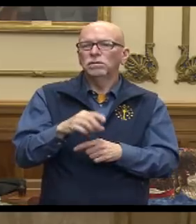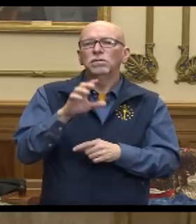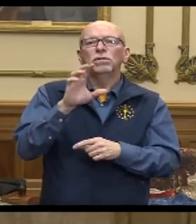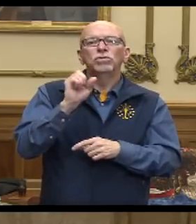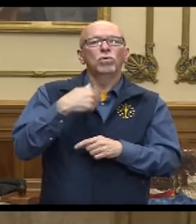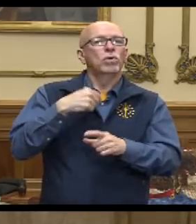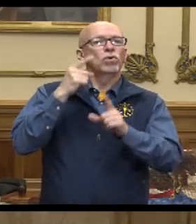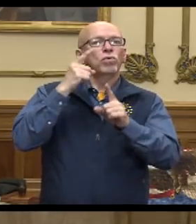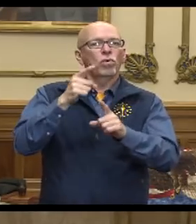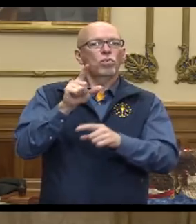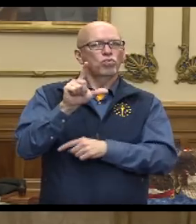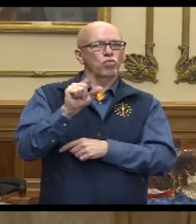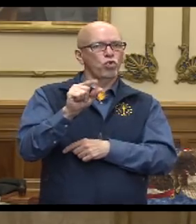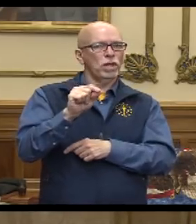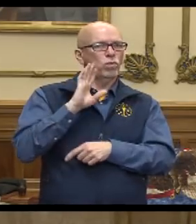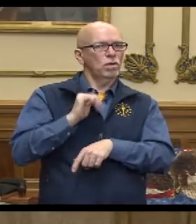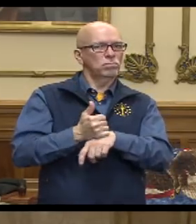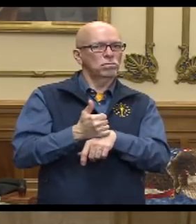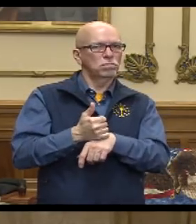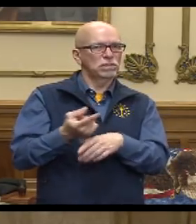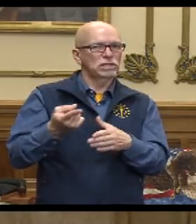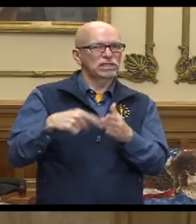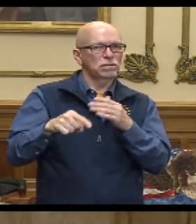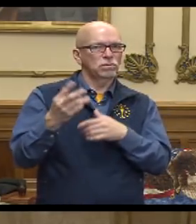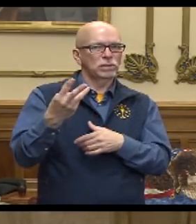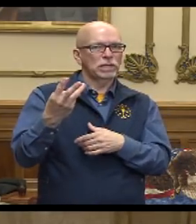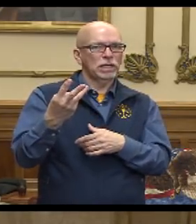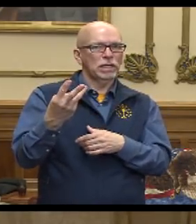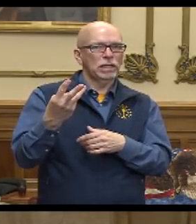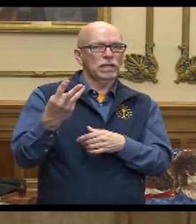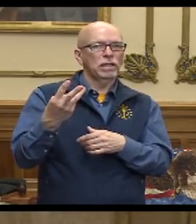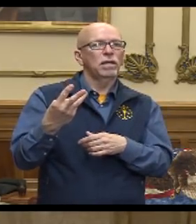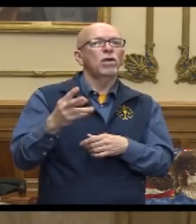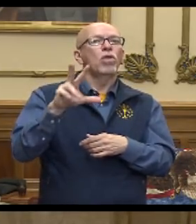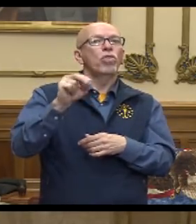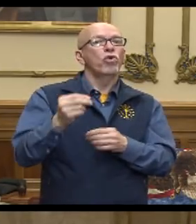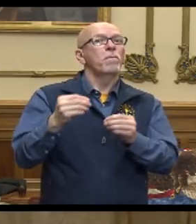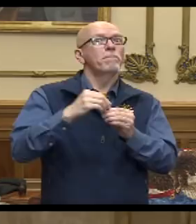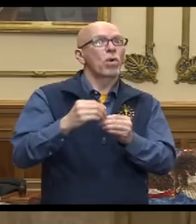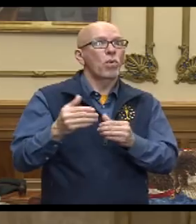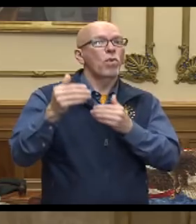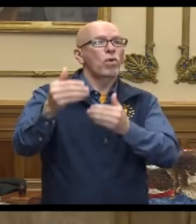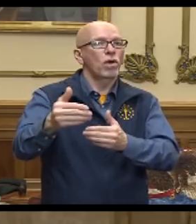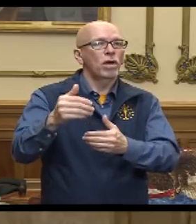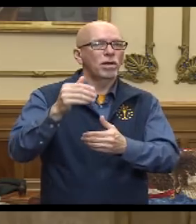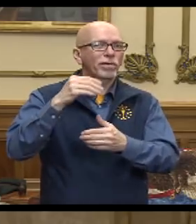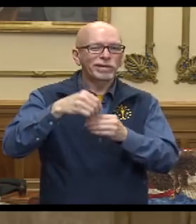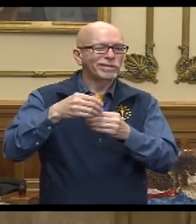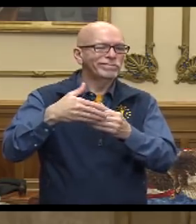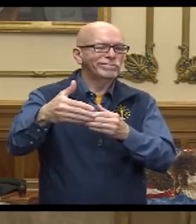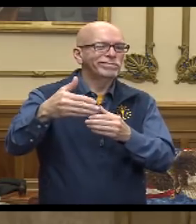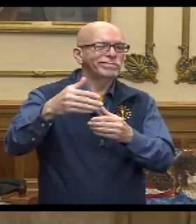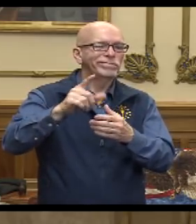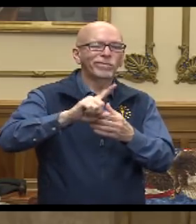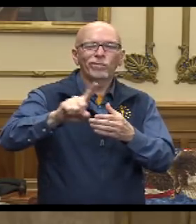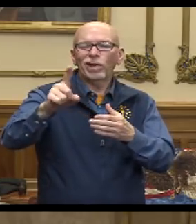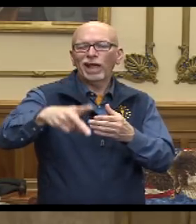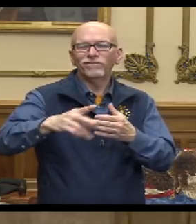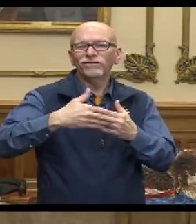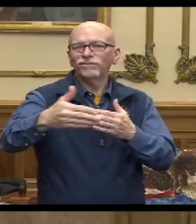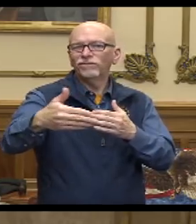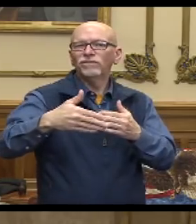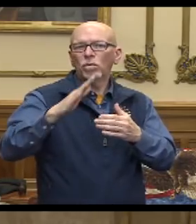have 20 that are going to open up next Wednesday, and then 30 more over the next week and a half after